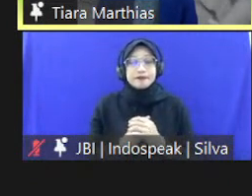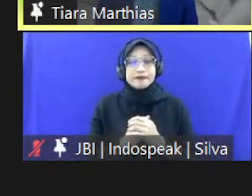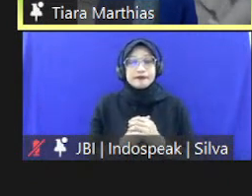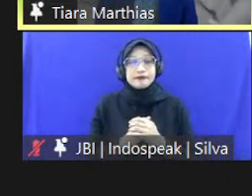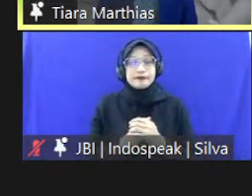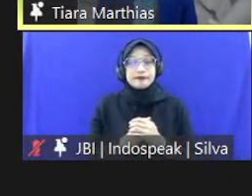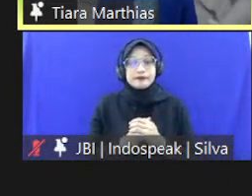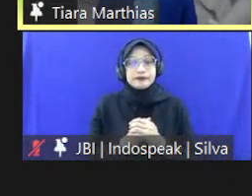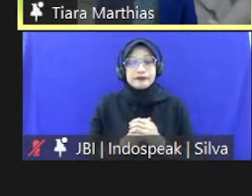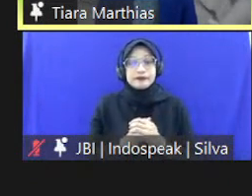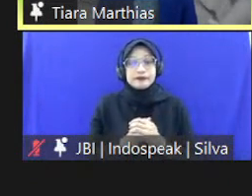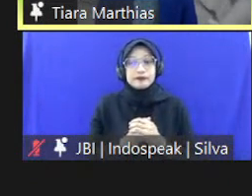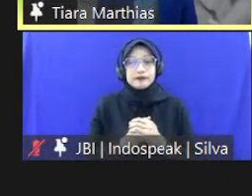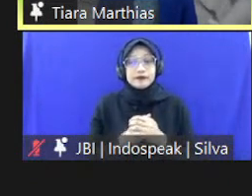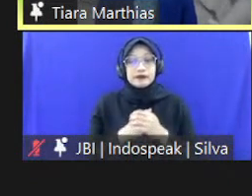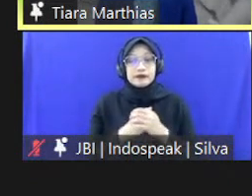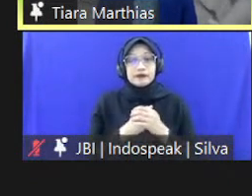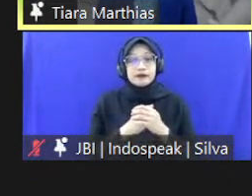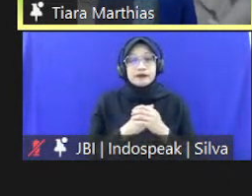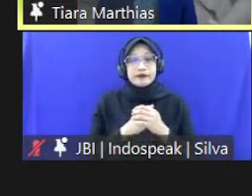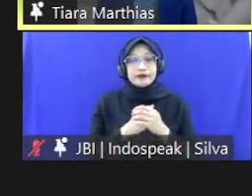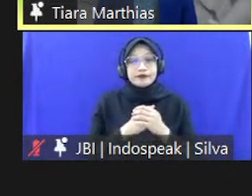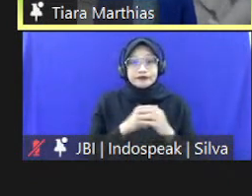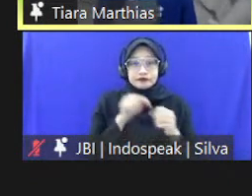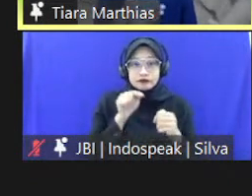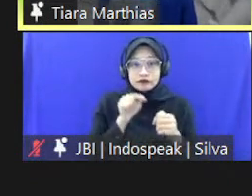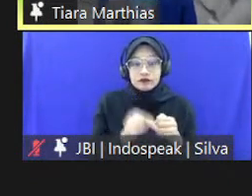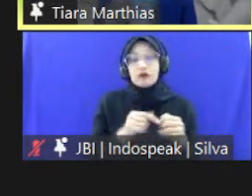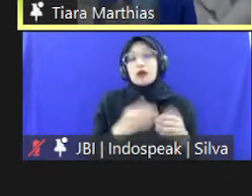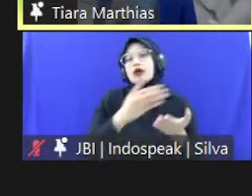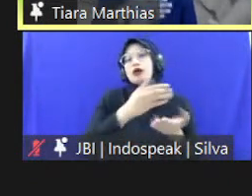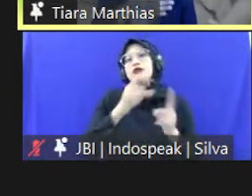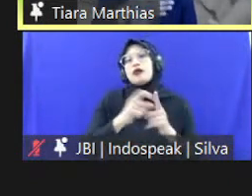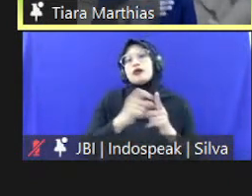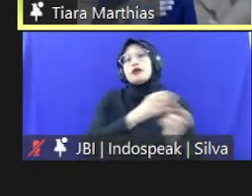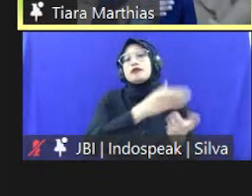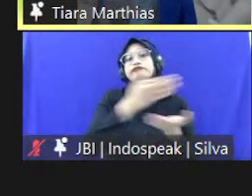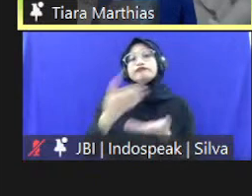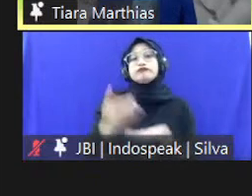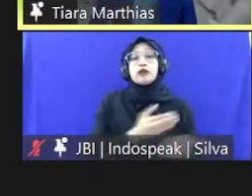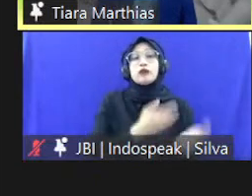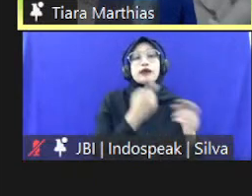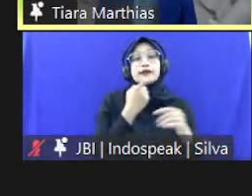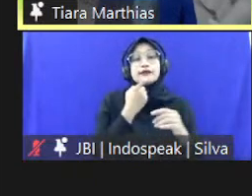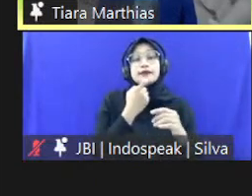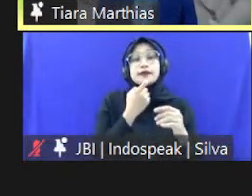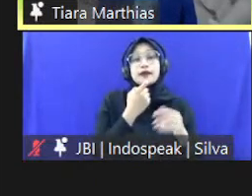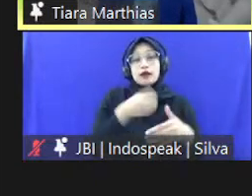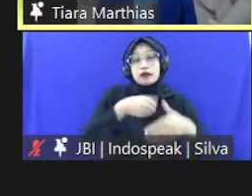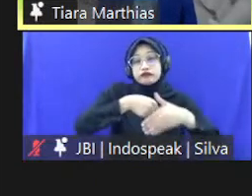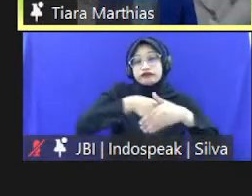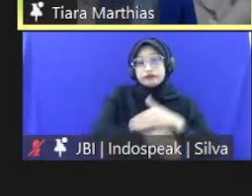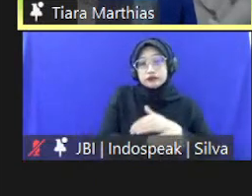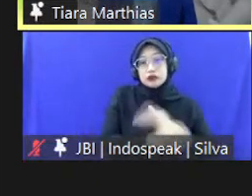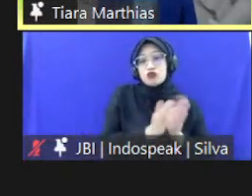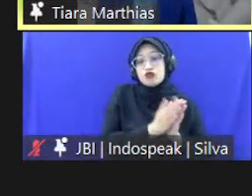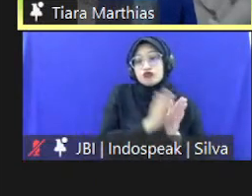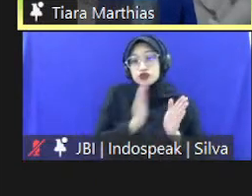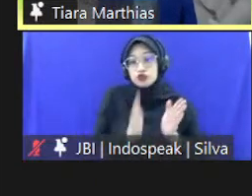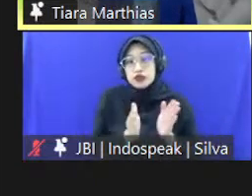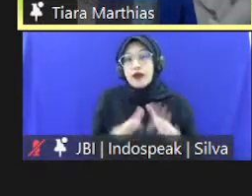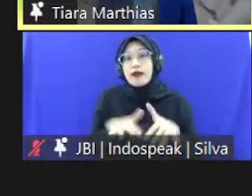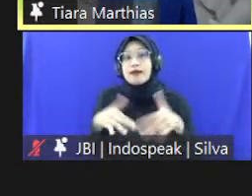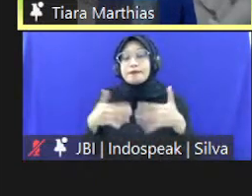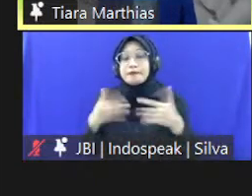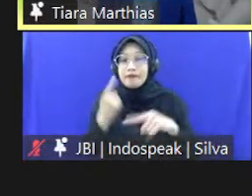postnatal and neonatal checks, which is occurred after the delivery, similar